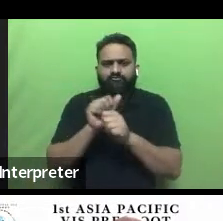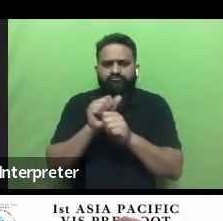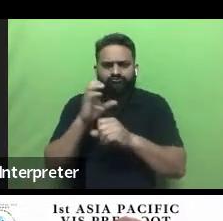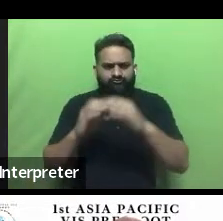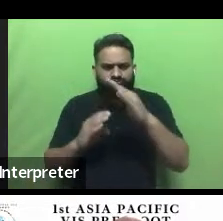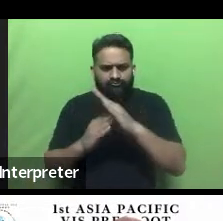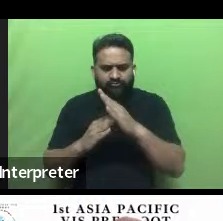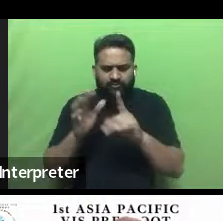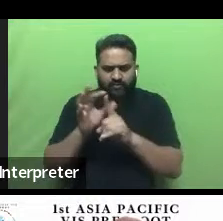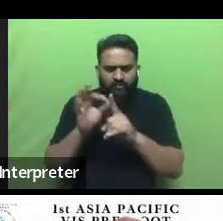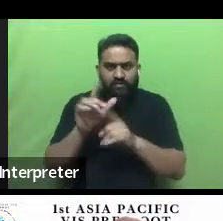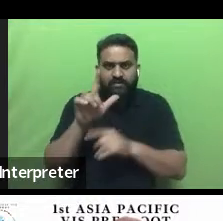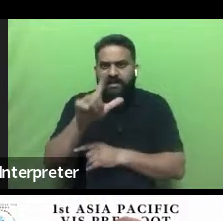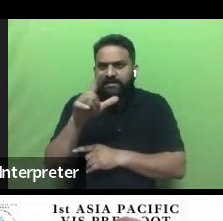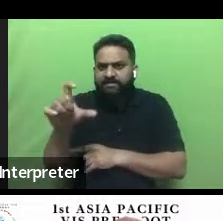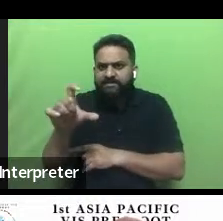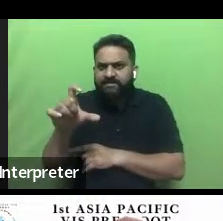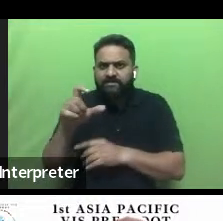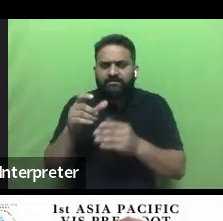opening LC?